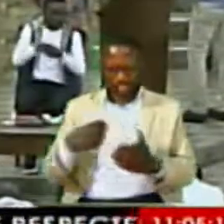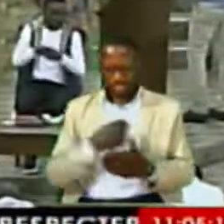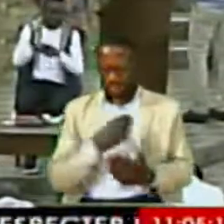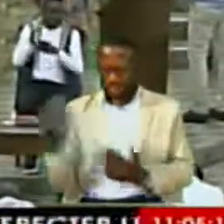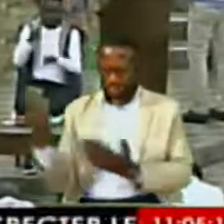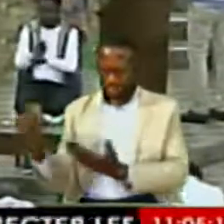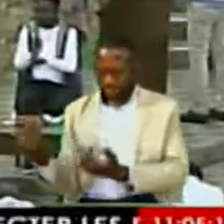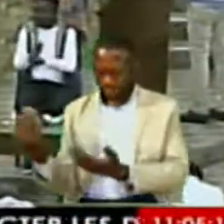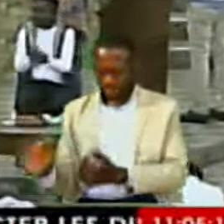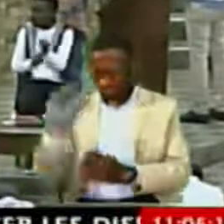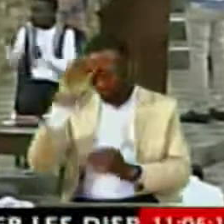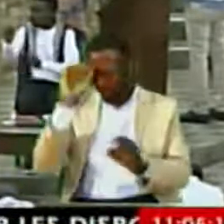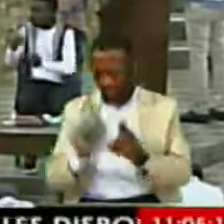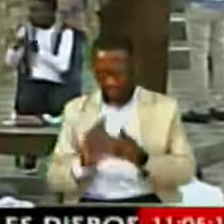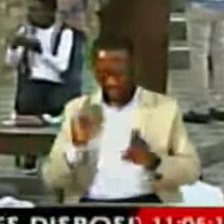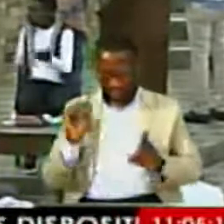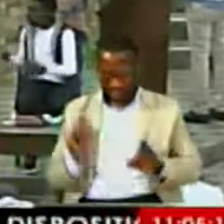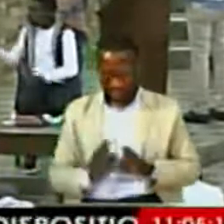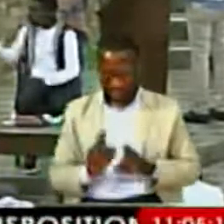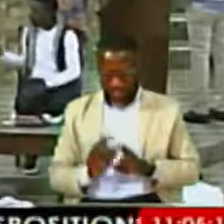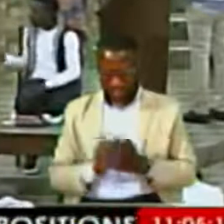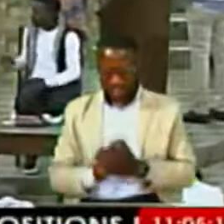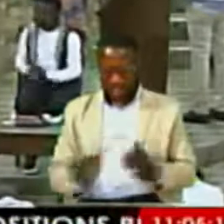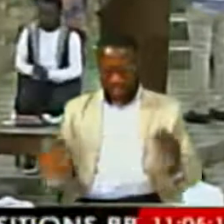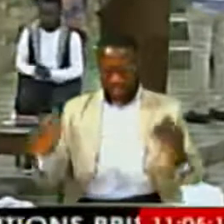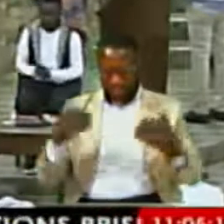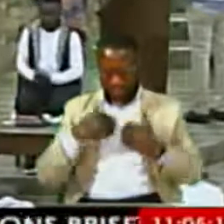Come inside. We are waiting for you.